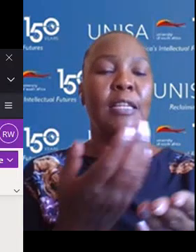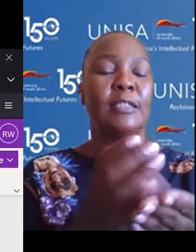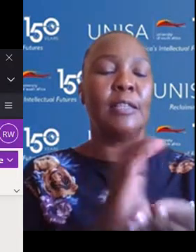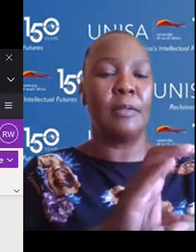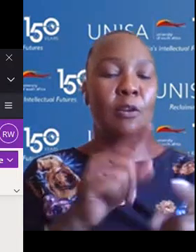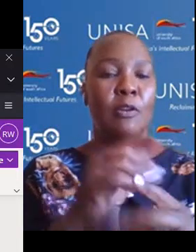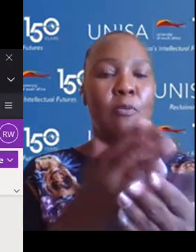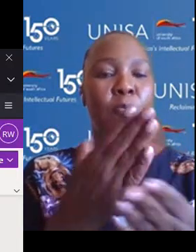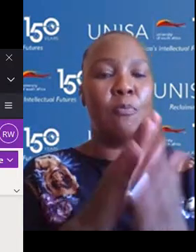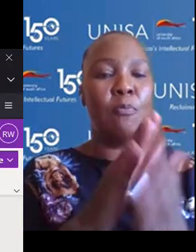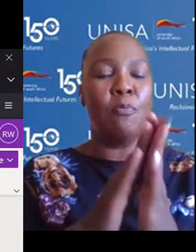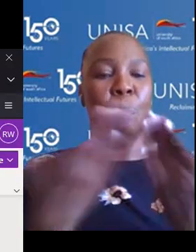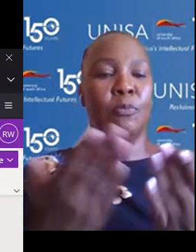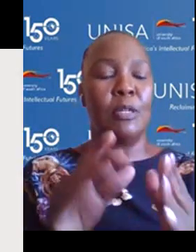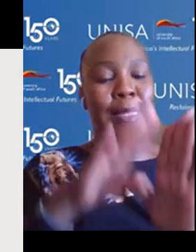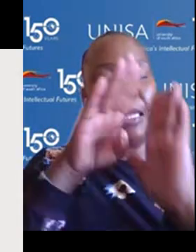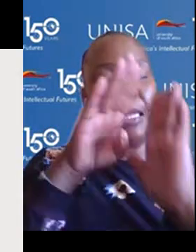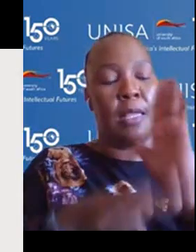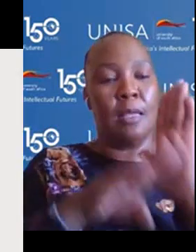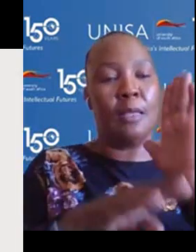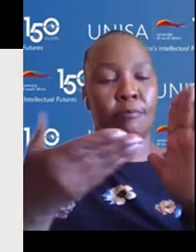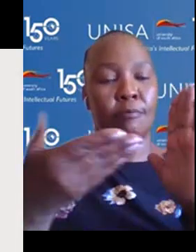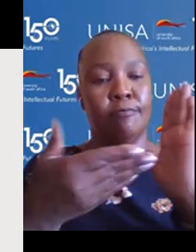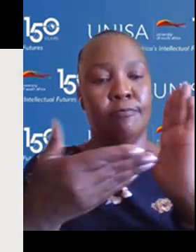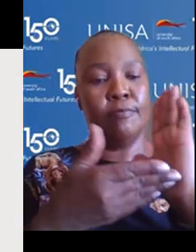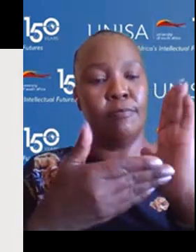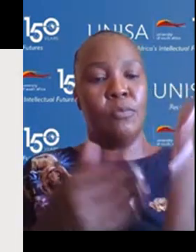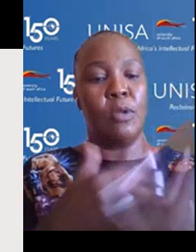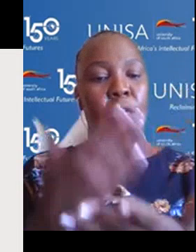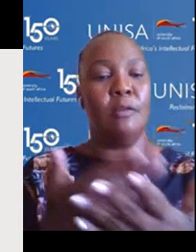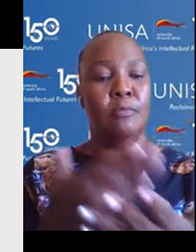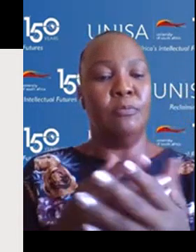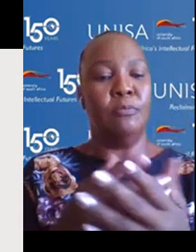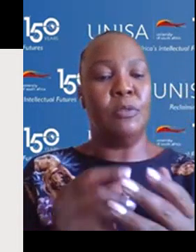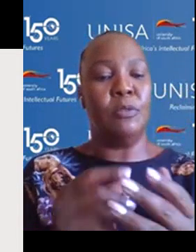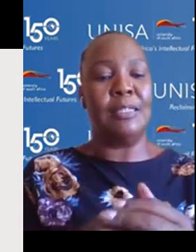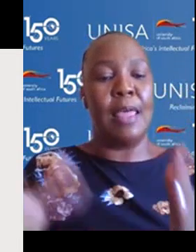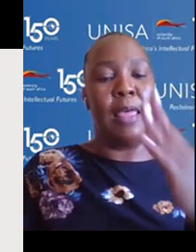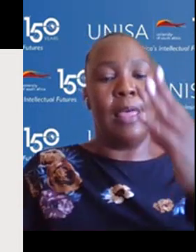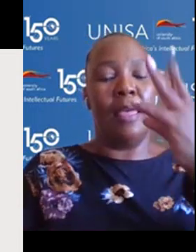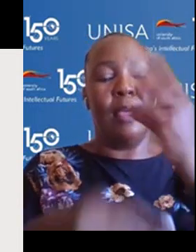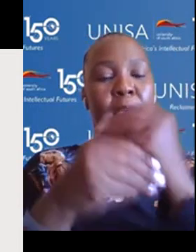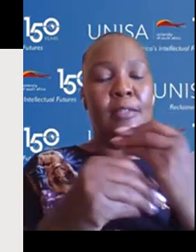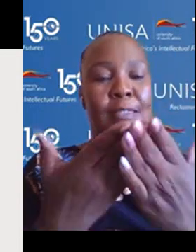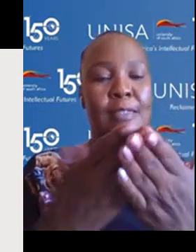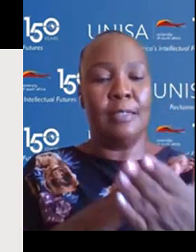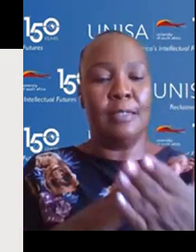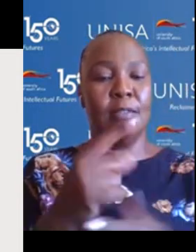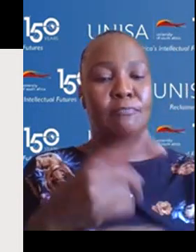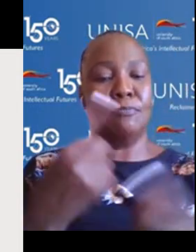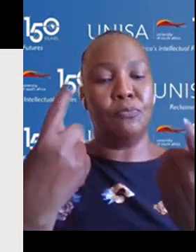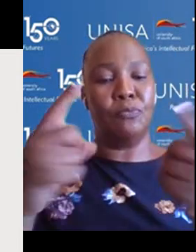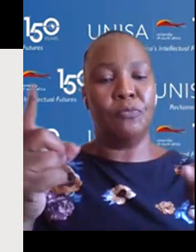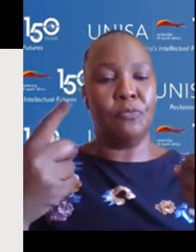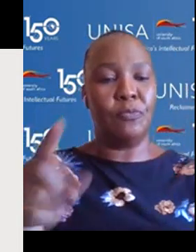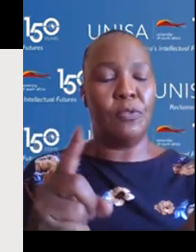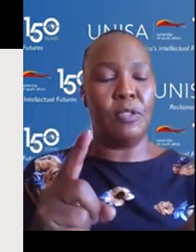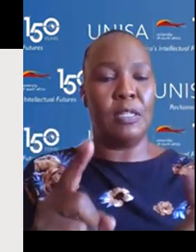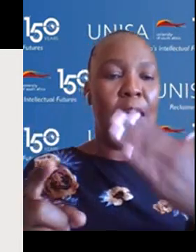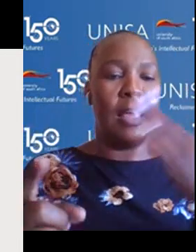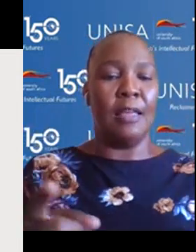now. So at the bottom, you should be able to see this add section. So you see there's two different areas. There's an